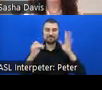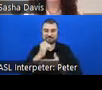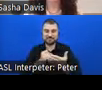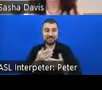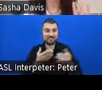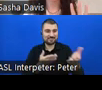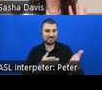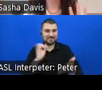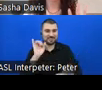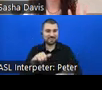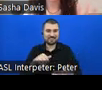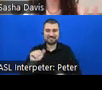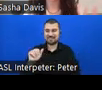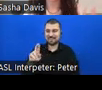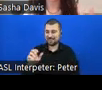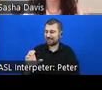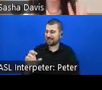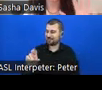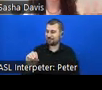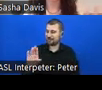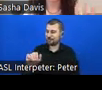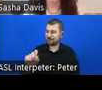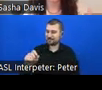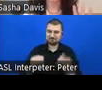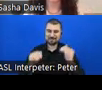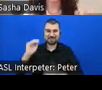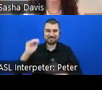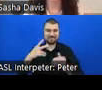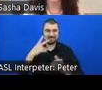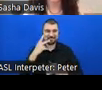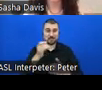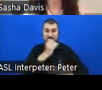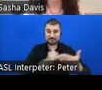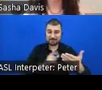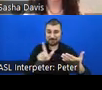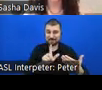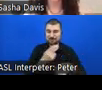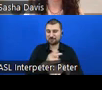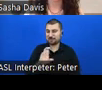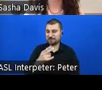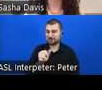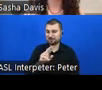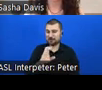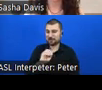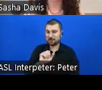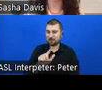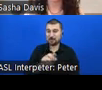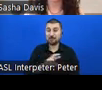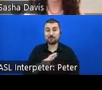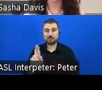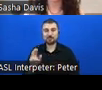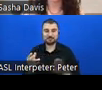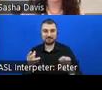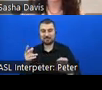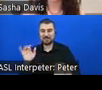acrobats balancing. So a sketch of the finished sculpture on the left in charcoal, and then on the right, the lignum